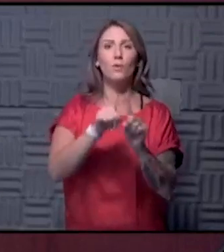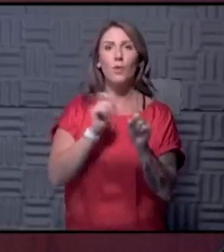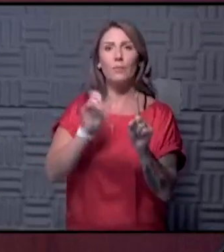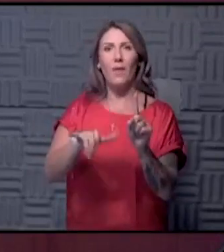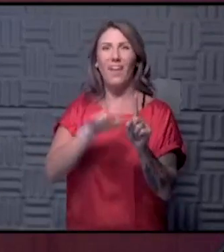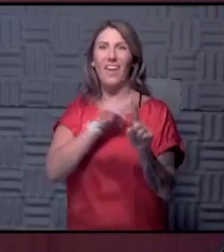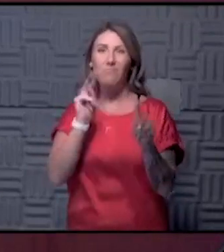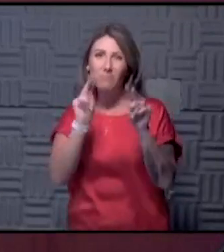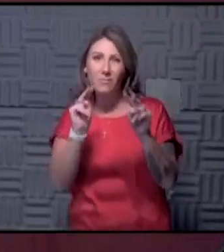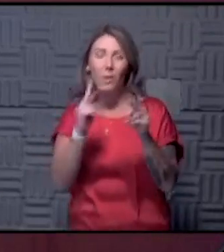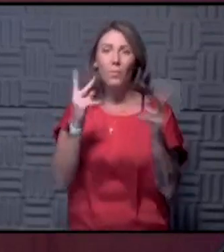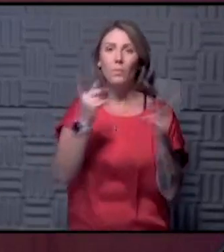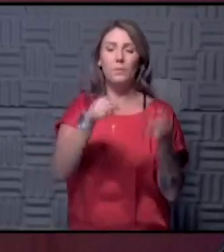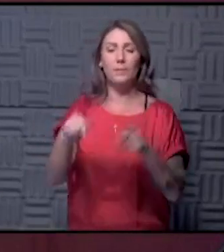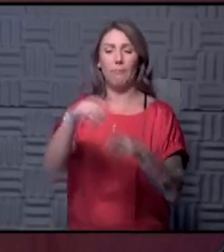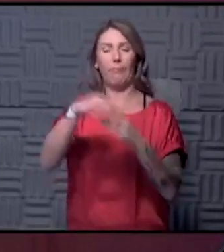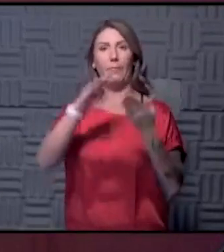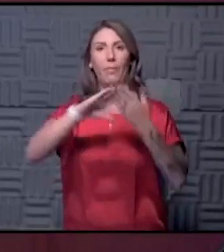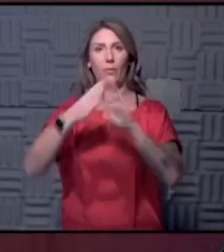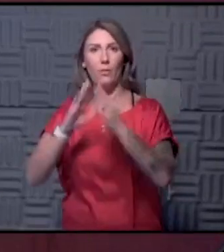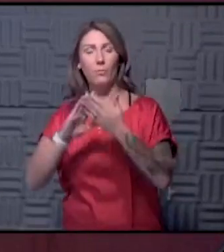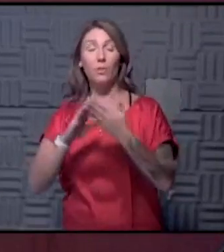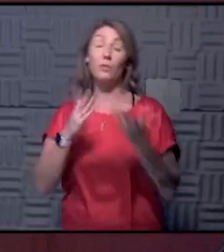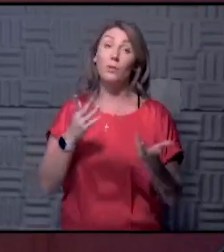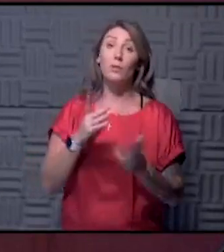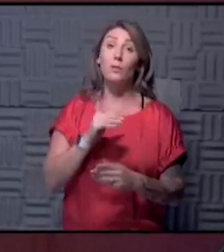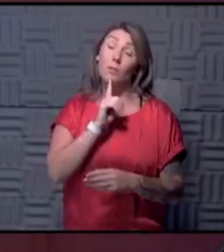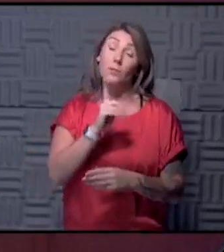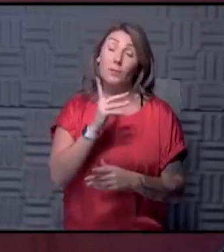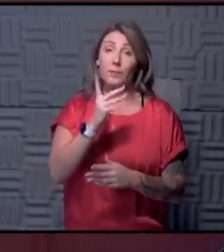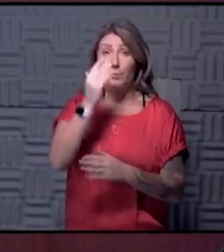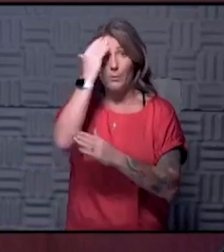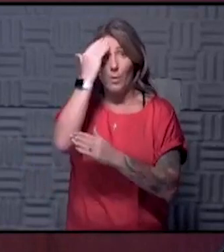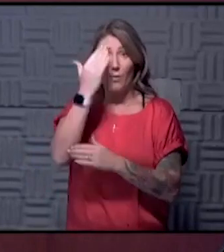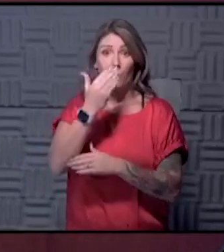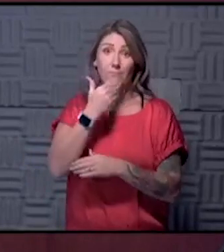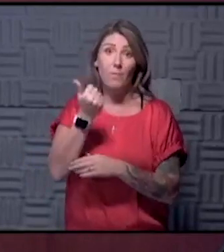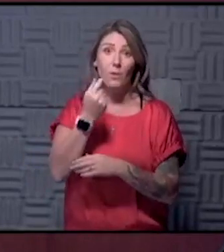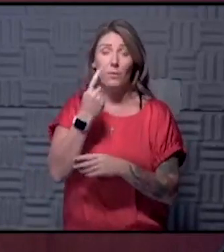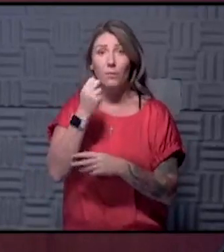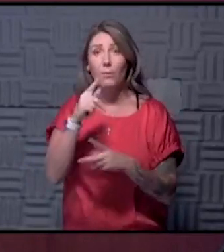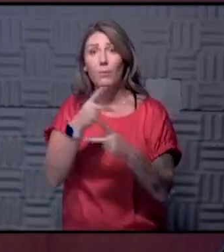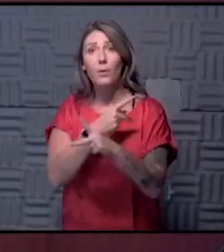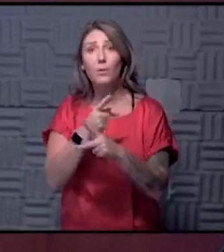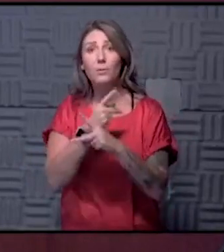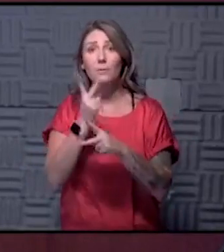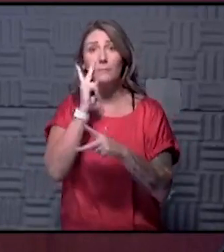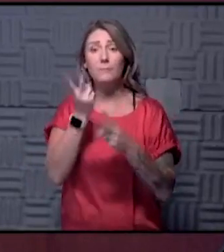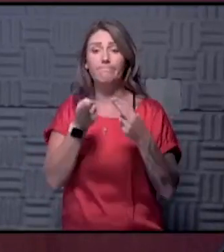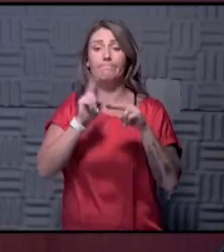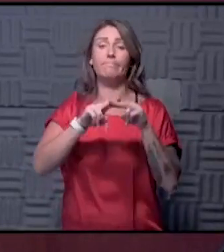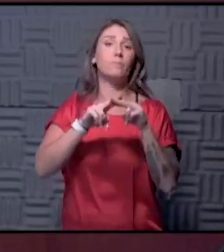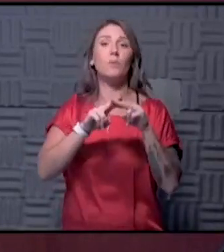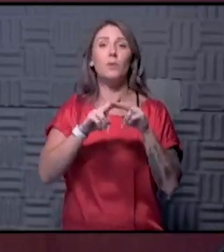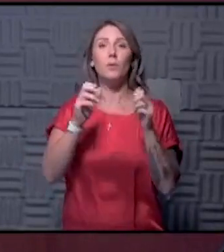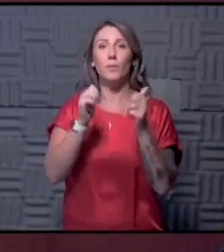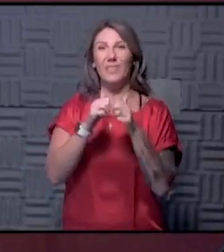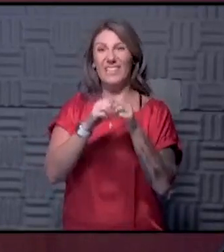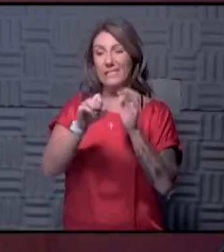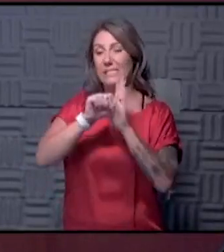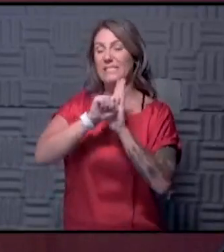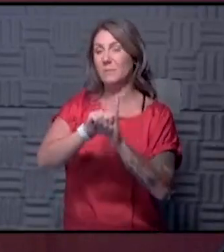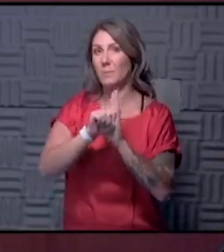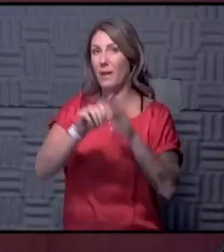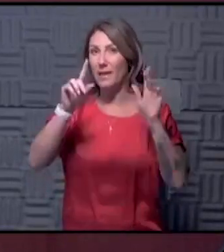eye on what's happening within our community. And for better or worse, we're also seeing, I think, an increase in the number of folks symptomatic